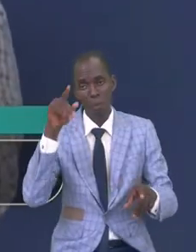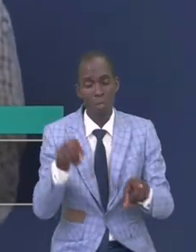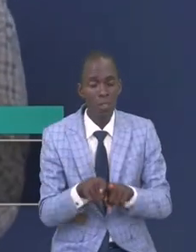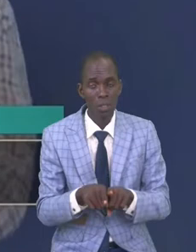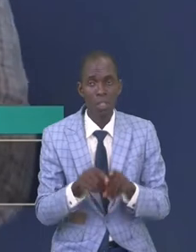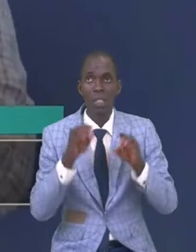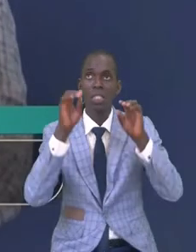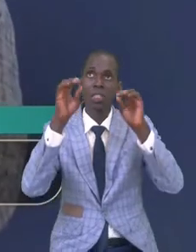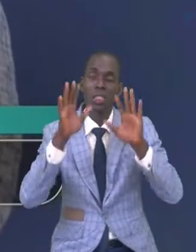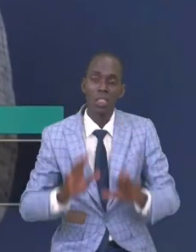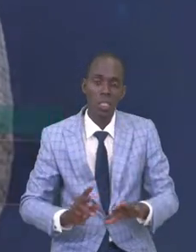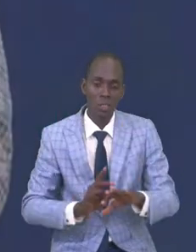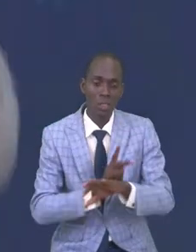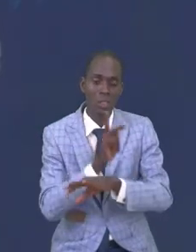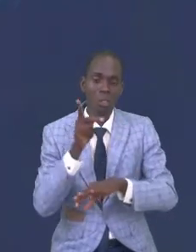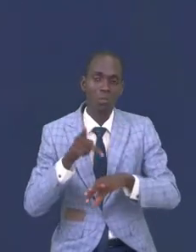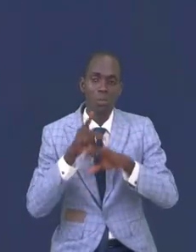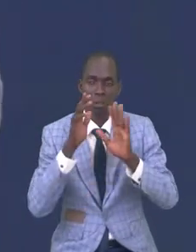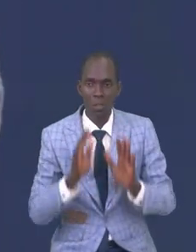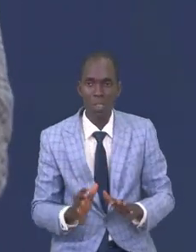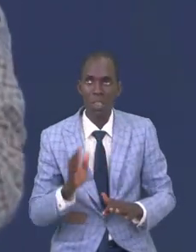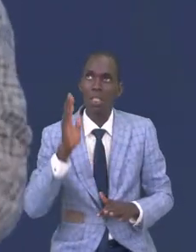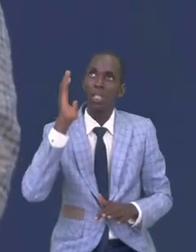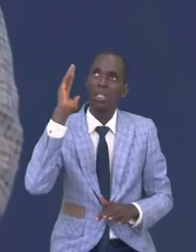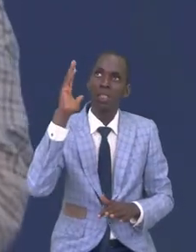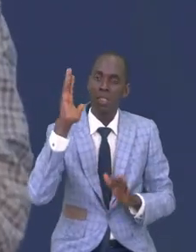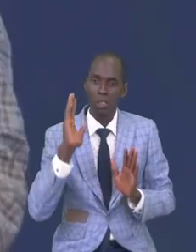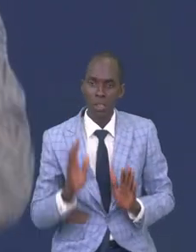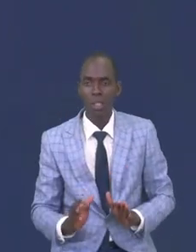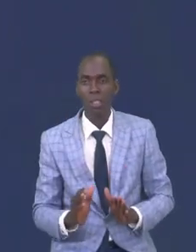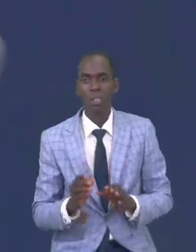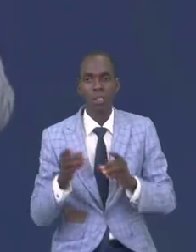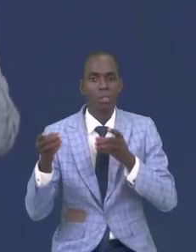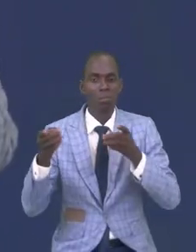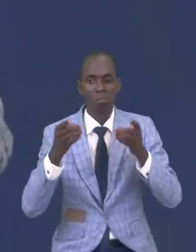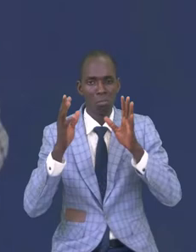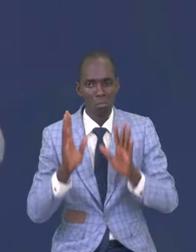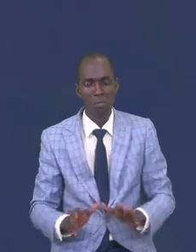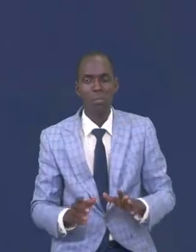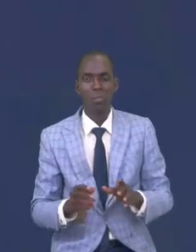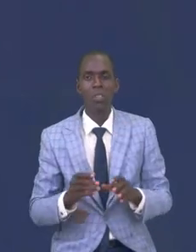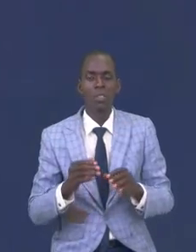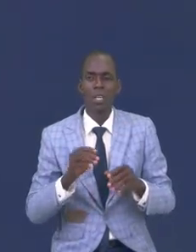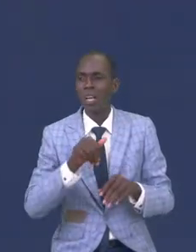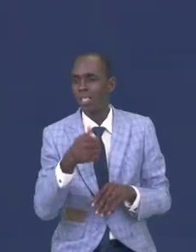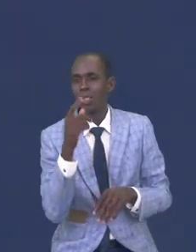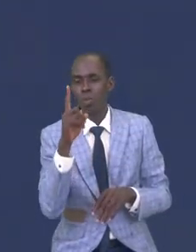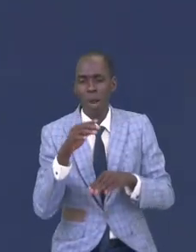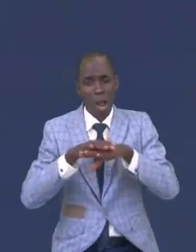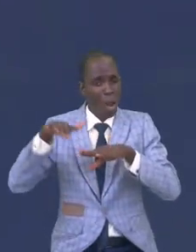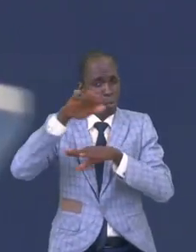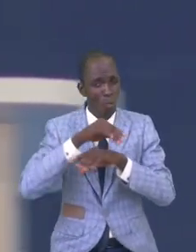principal, a lecturer, a director, a foreman, anyone above you, when he